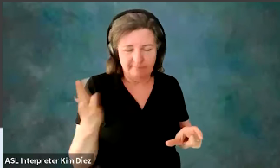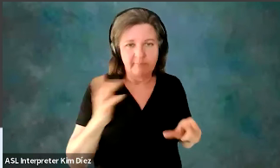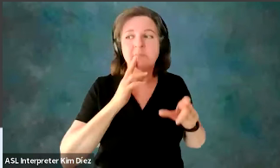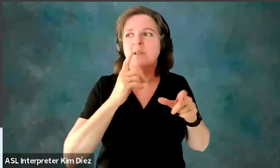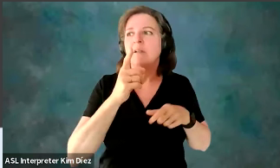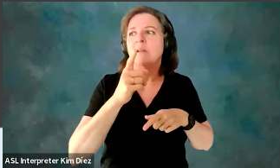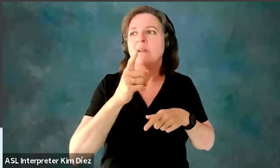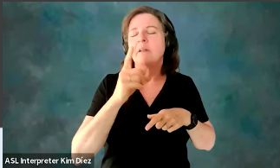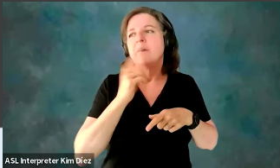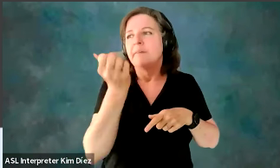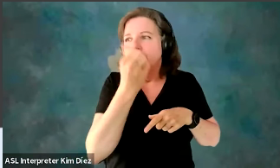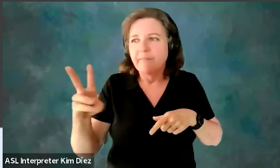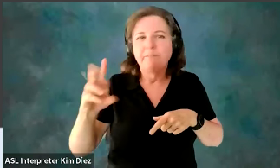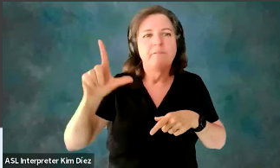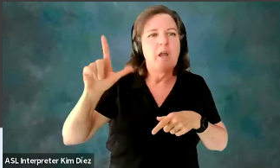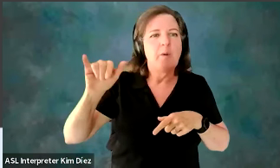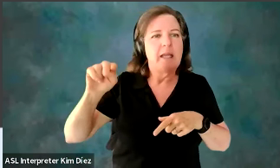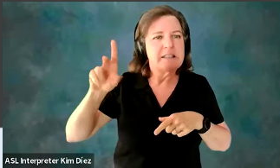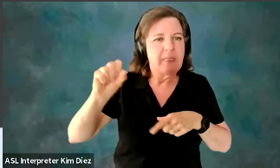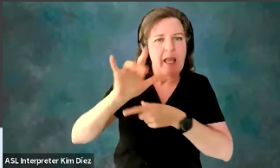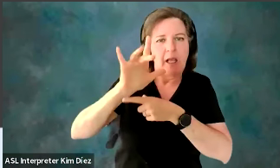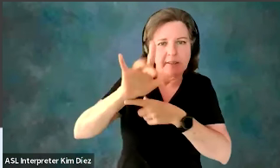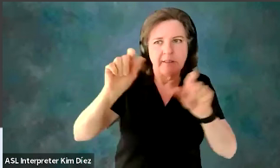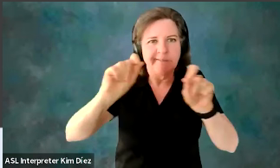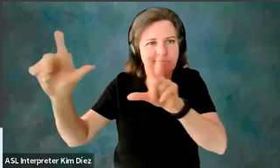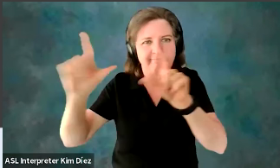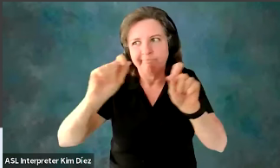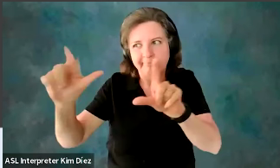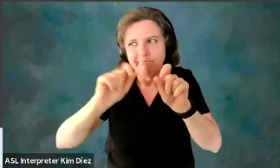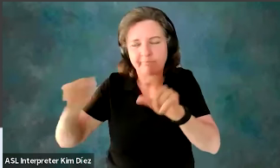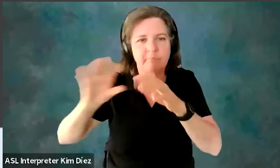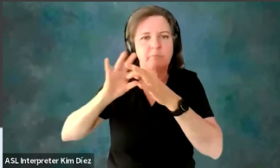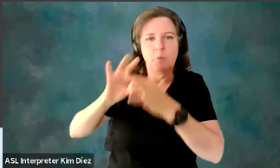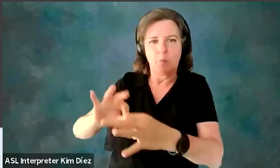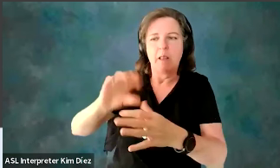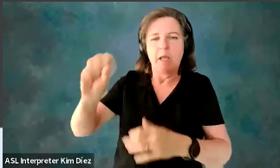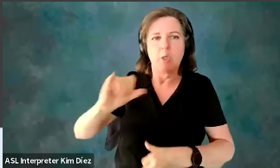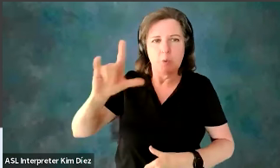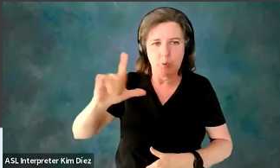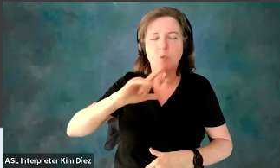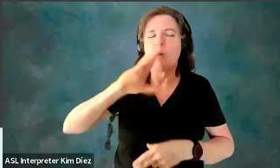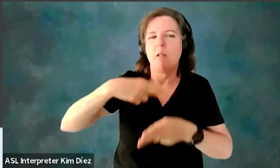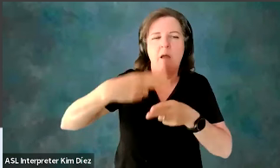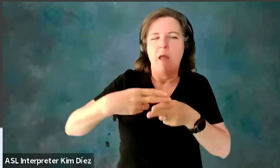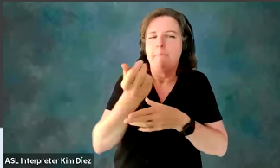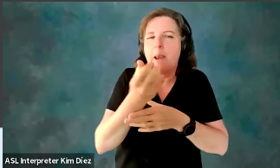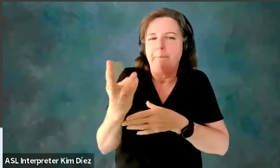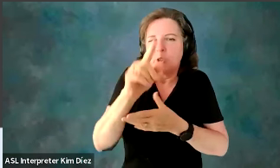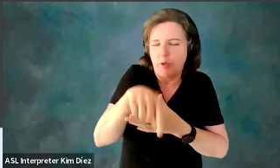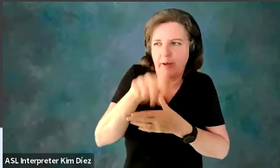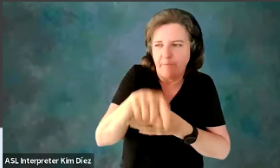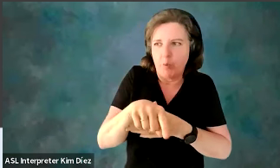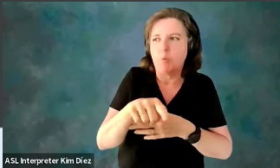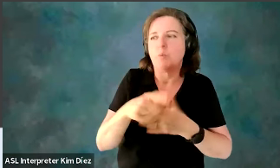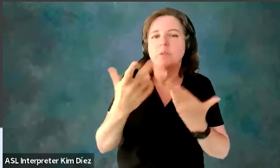that there are several links that have information related to soils that are important. So I'm going to mention just some of them. For